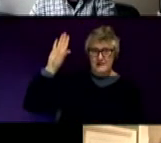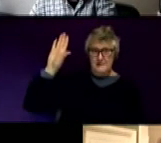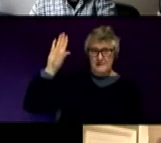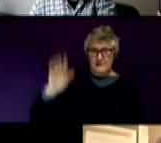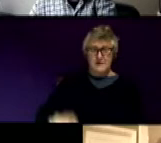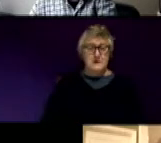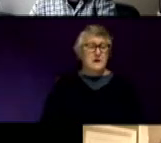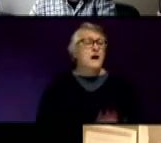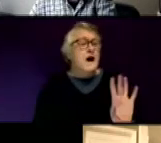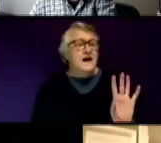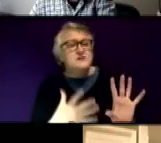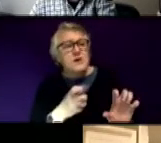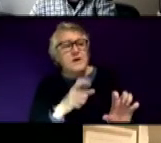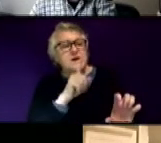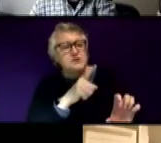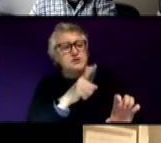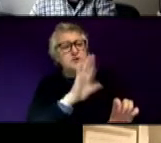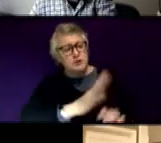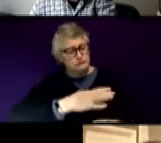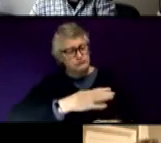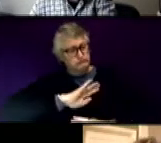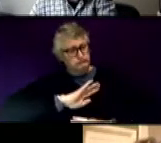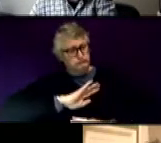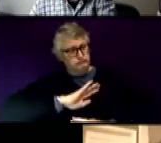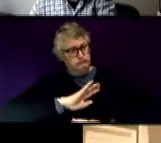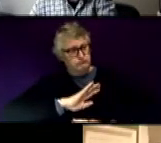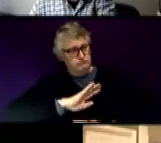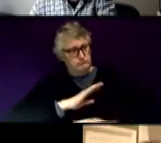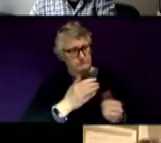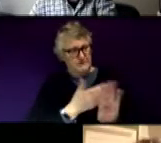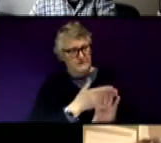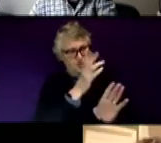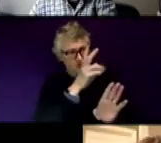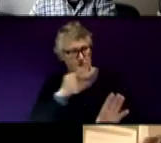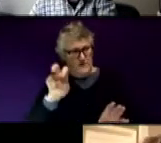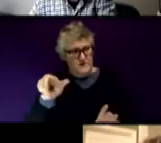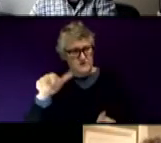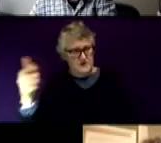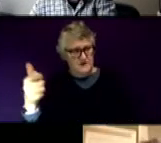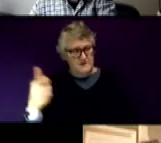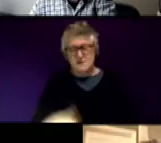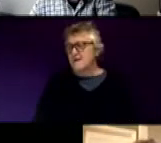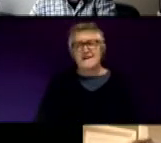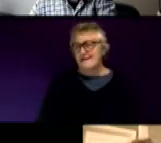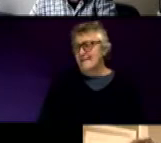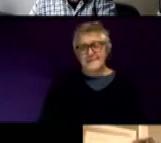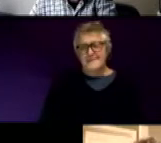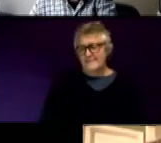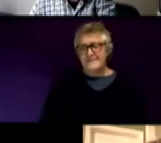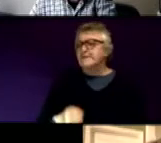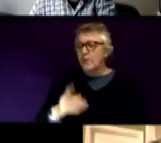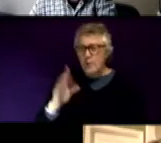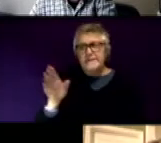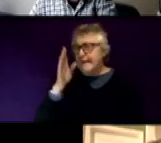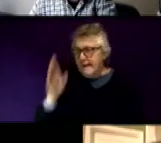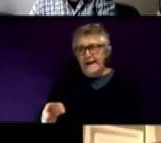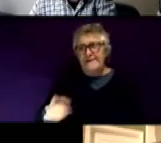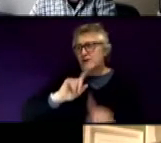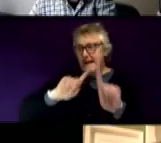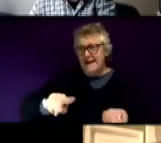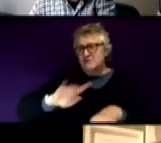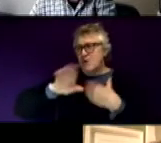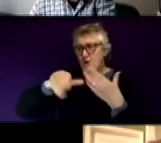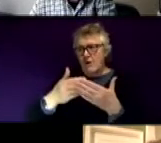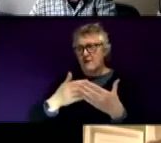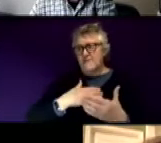just wanted to make sure that your questions were answered before we moved on. They will never all be answered, Anne. But thank